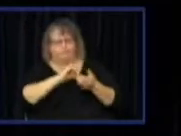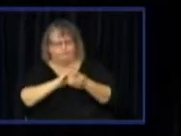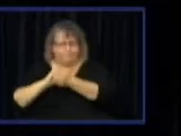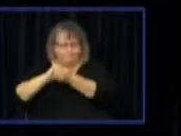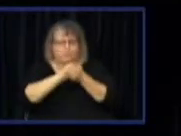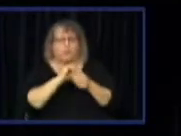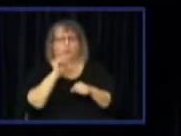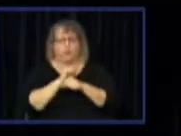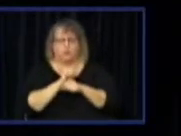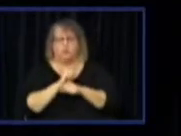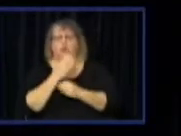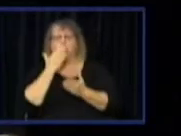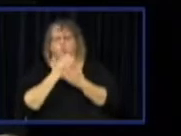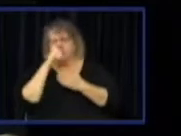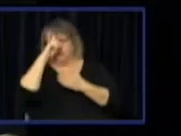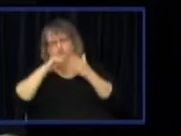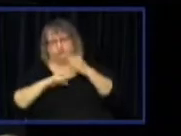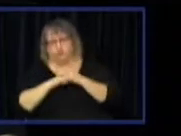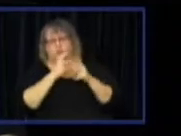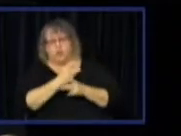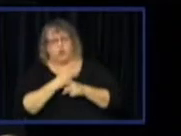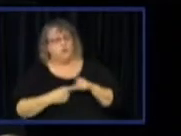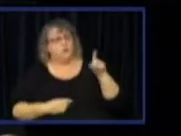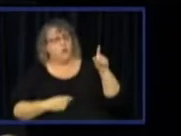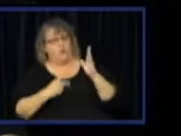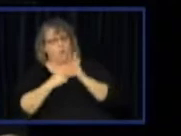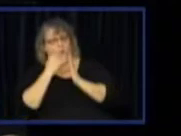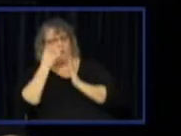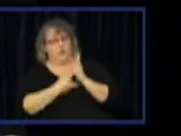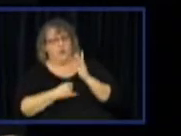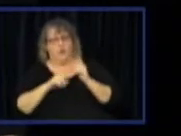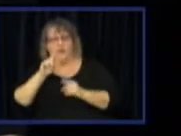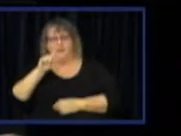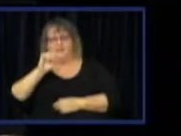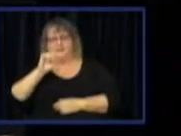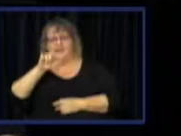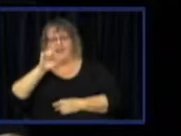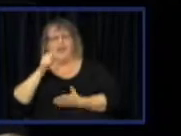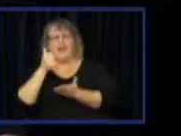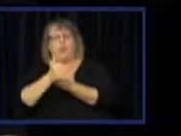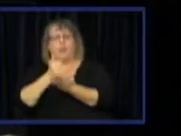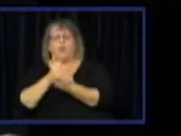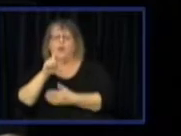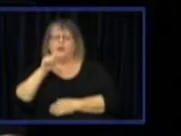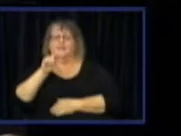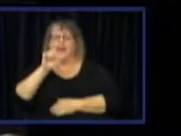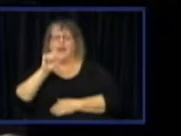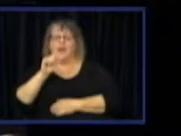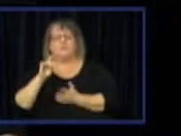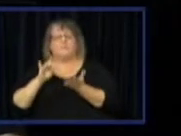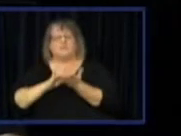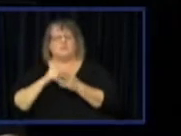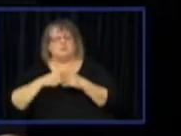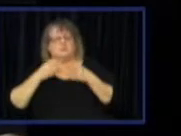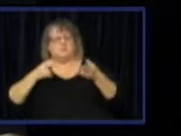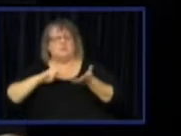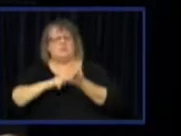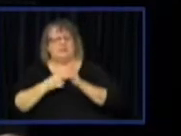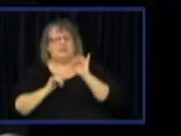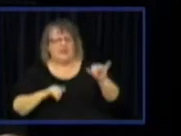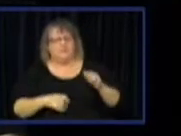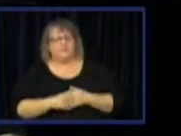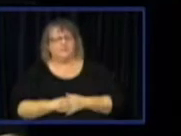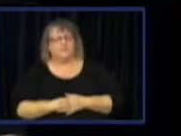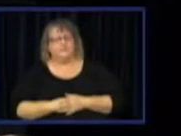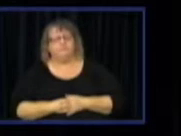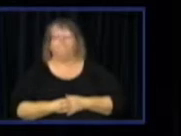that. So one of your main projects is the telehealth, the telemedicine. Can you tell people a little bit more about that, what